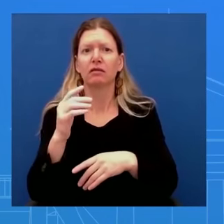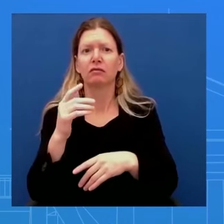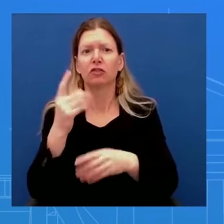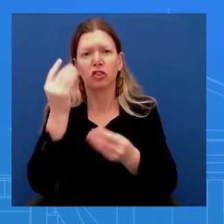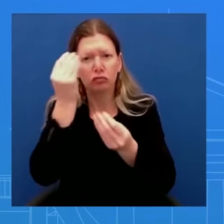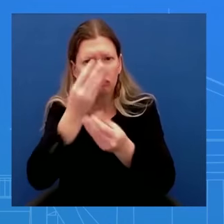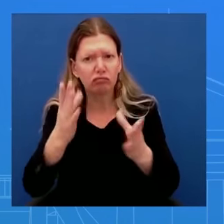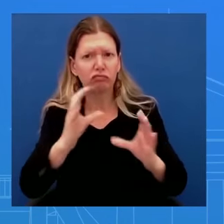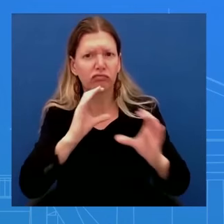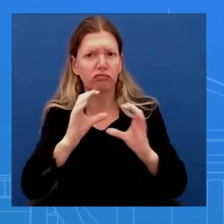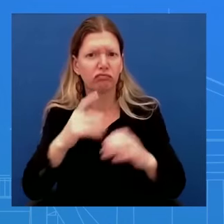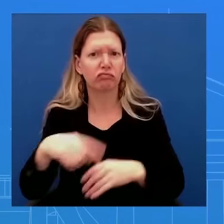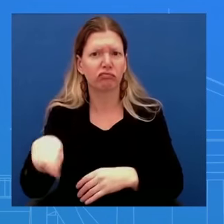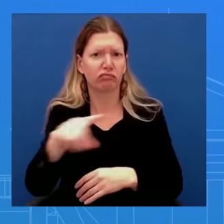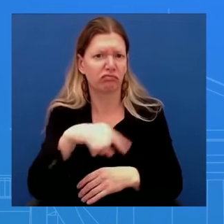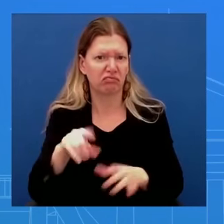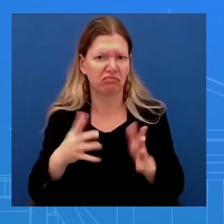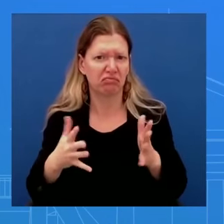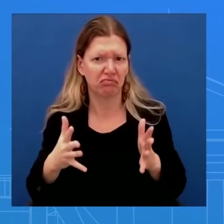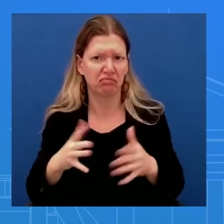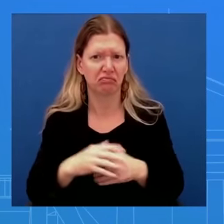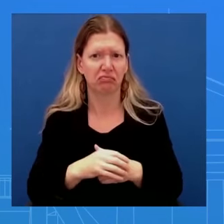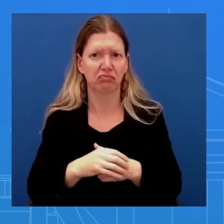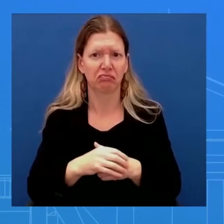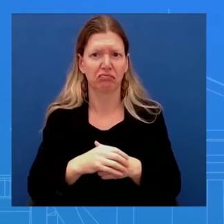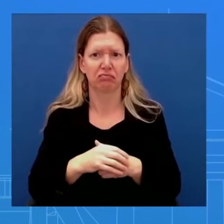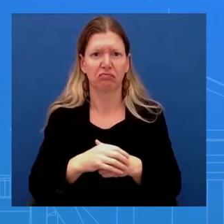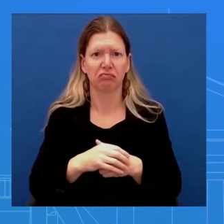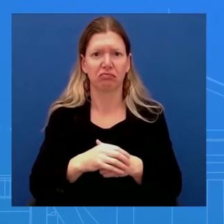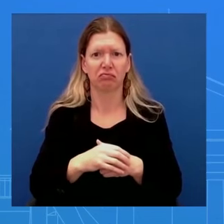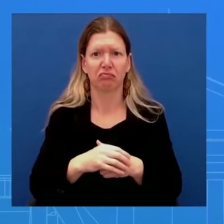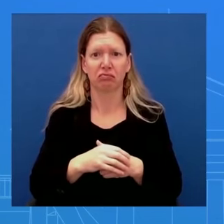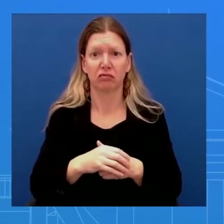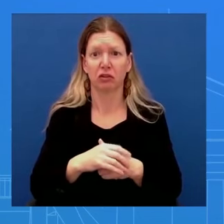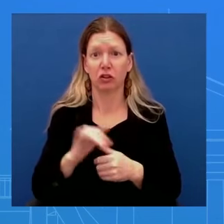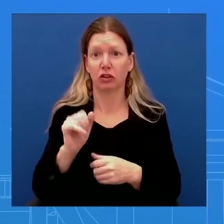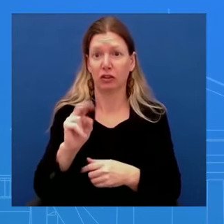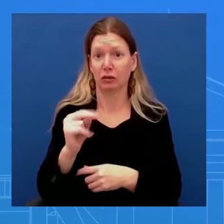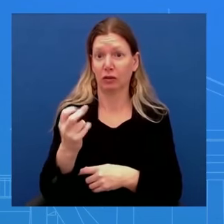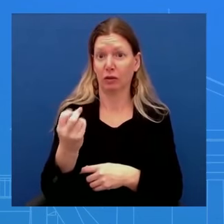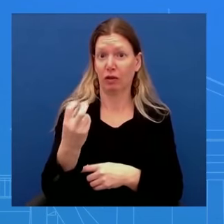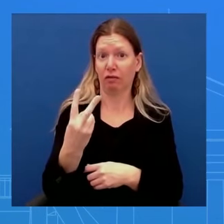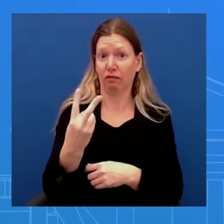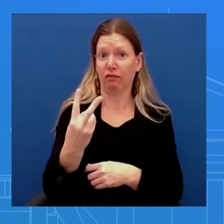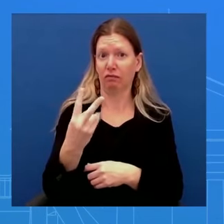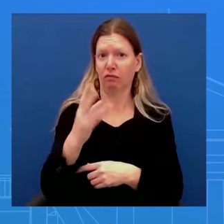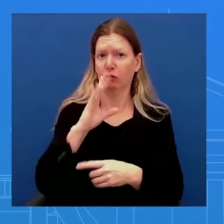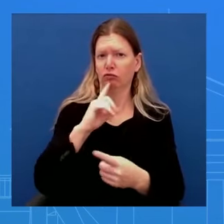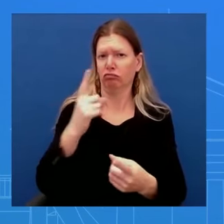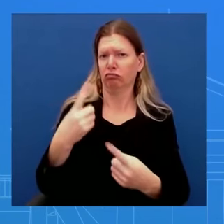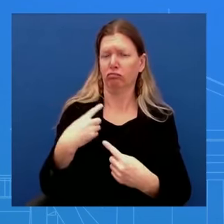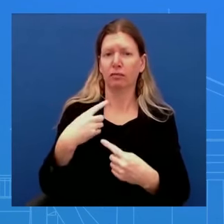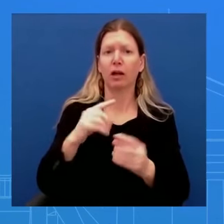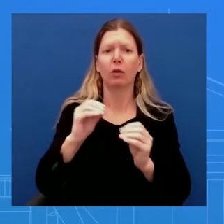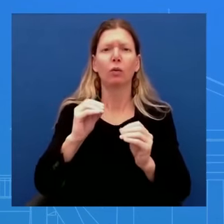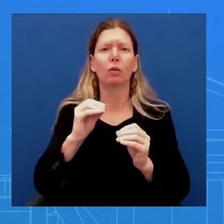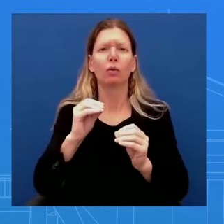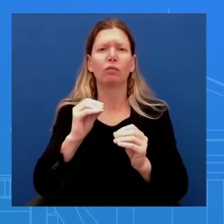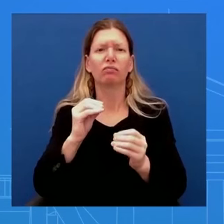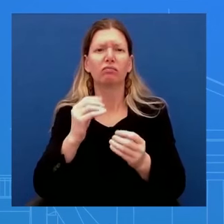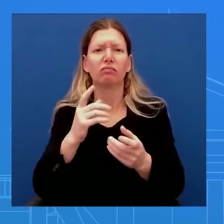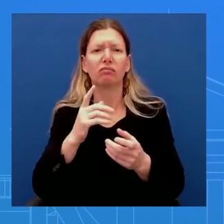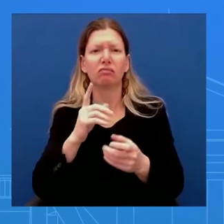staff on the 12th. So that is something that is happening. I don't have a meeting to confirm with the chief of staff or cabinet secretaries today.